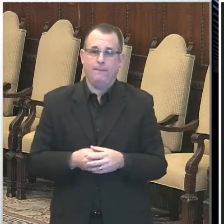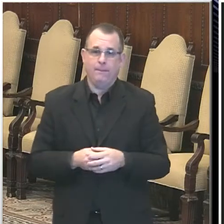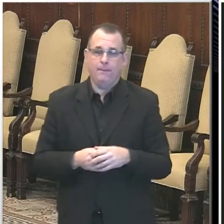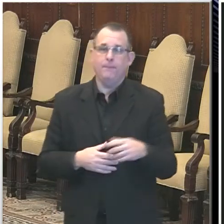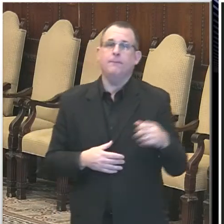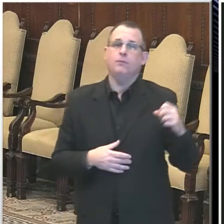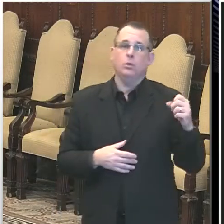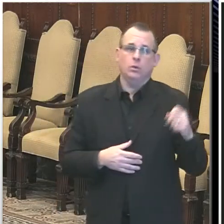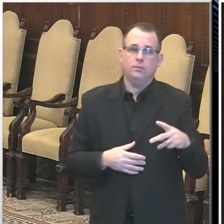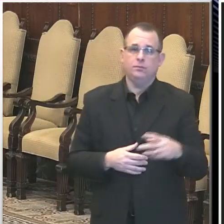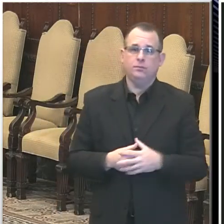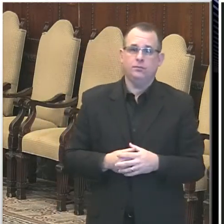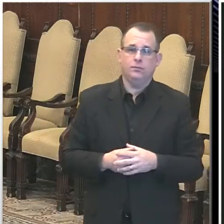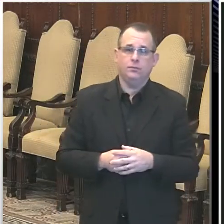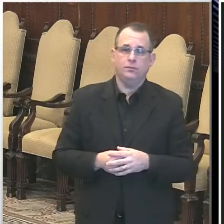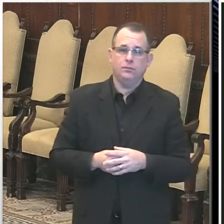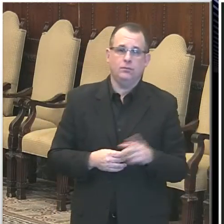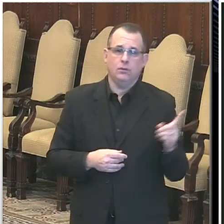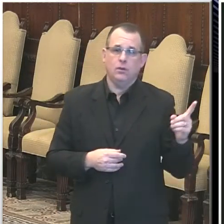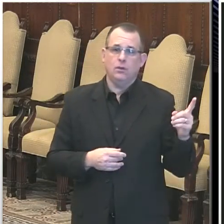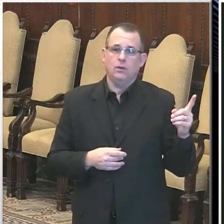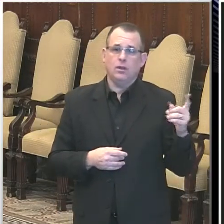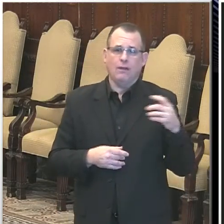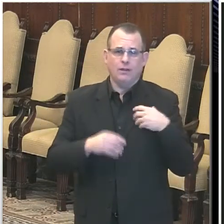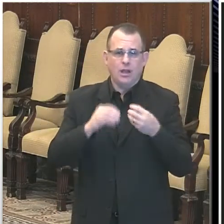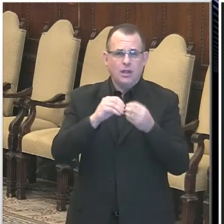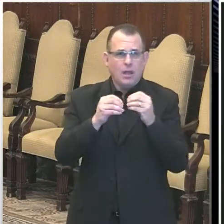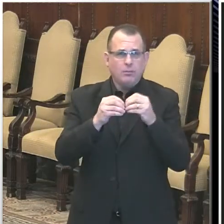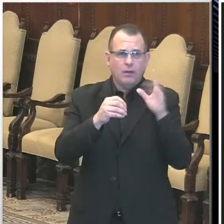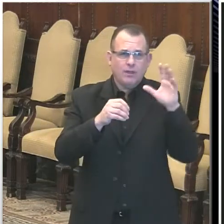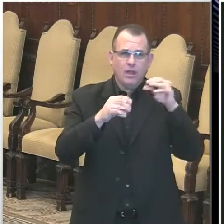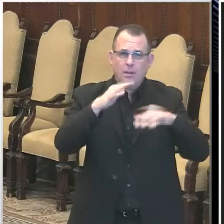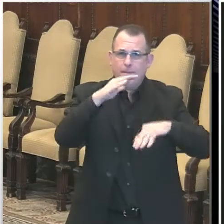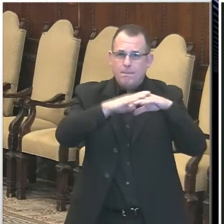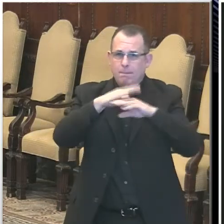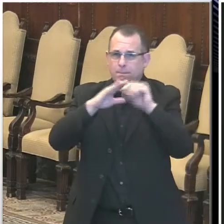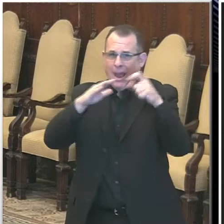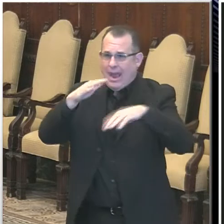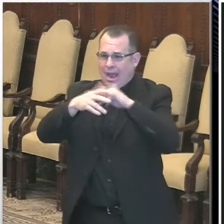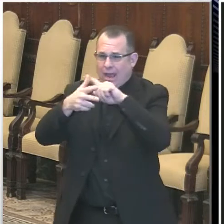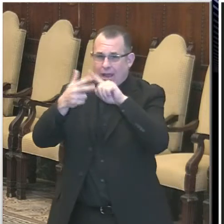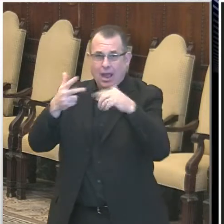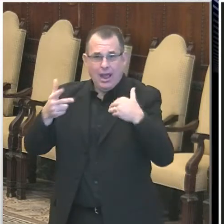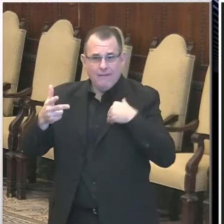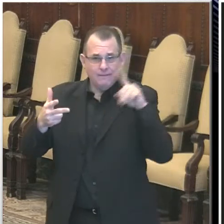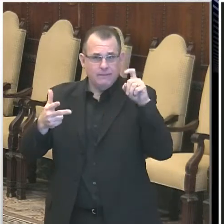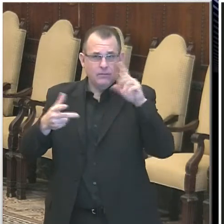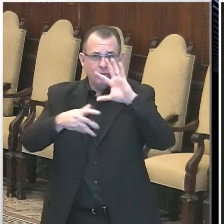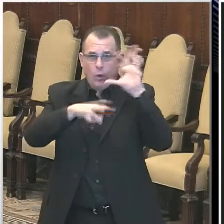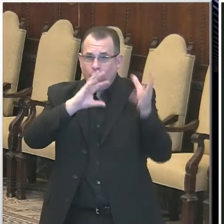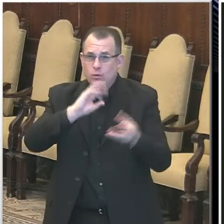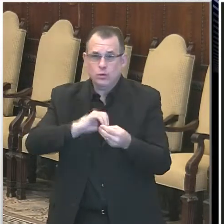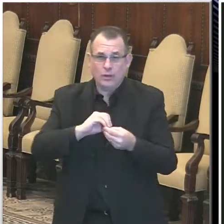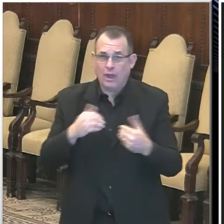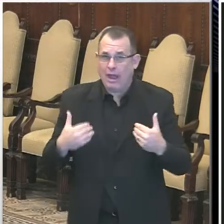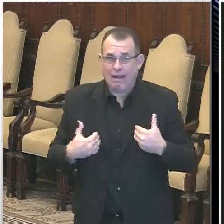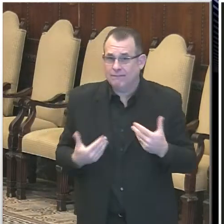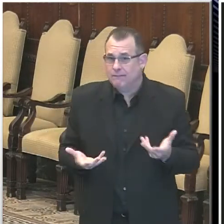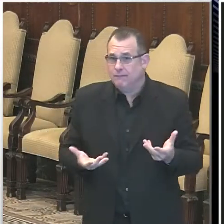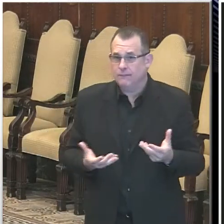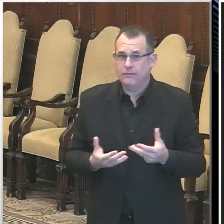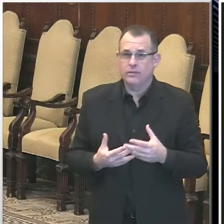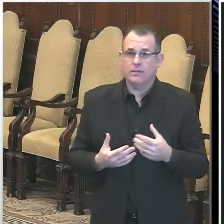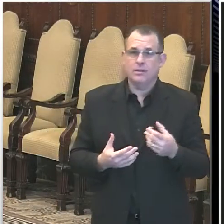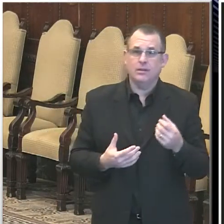is there a number capacity-wise that if you combine all of that together that you could possibly use?